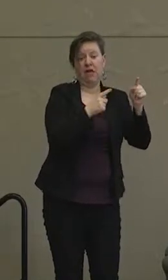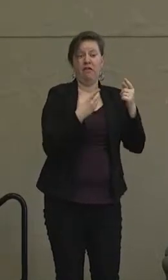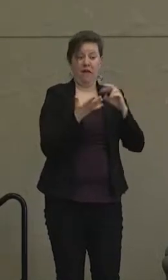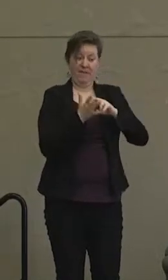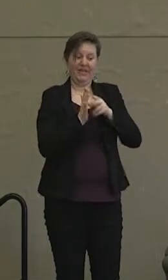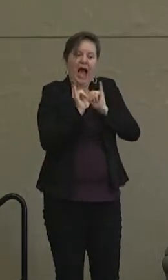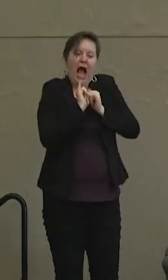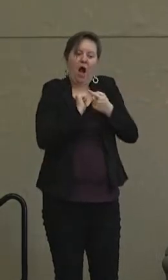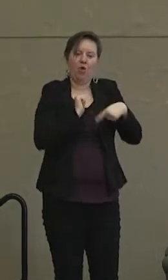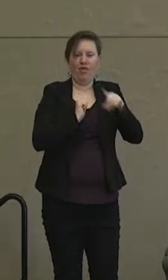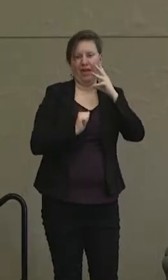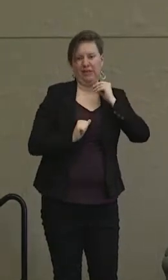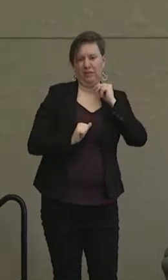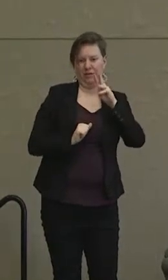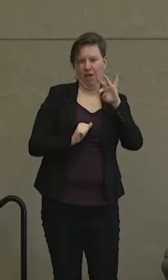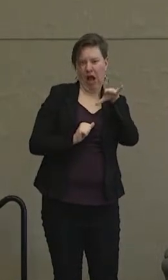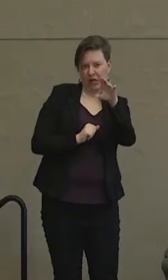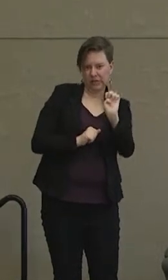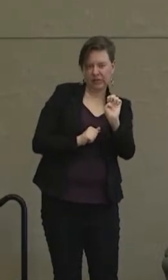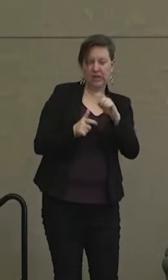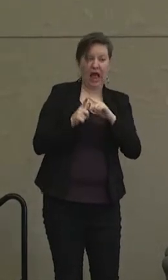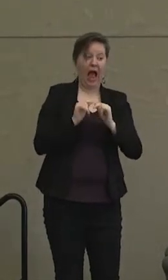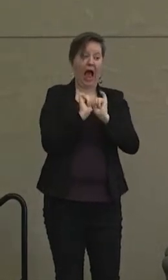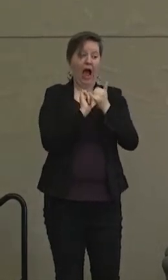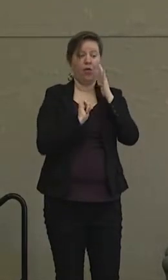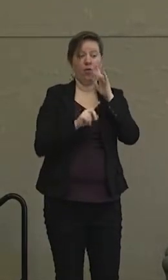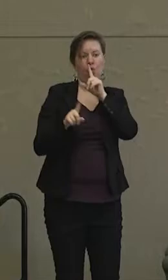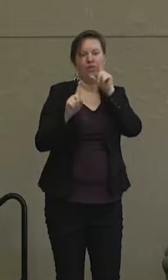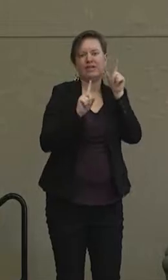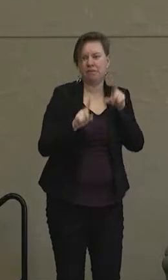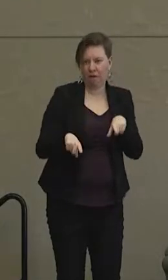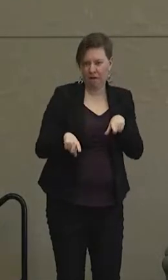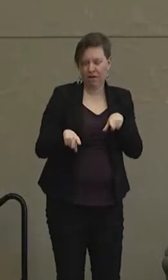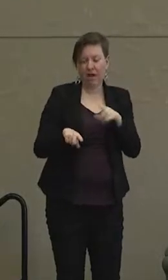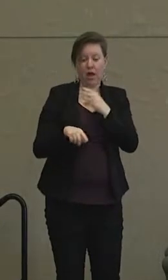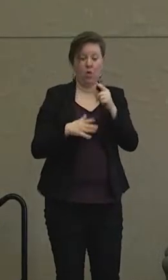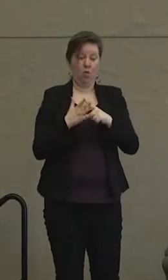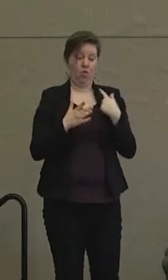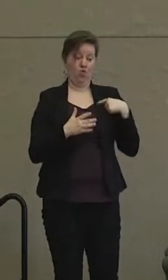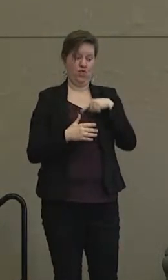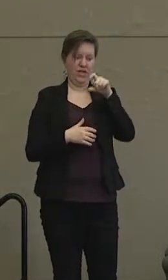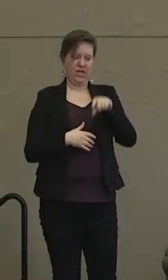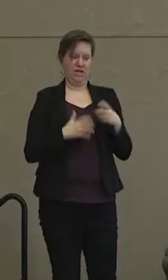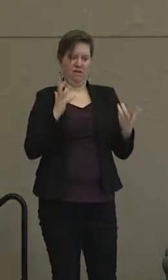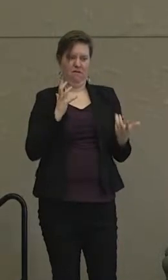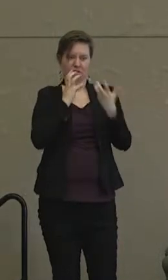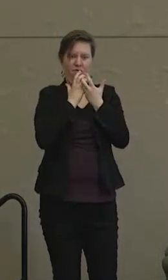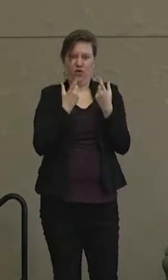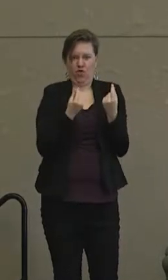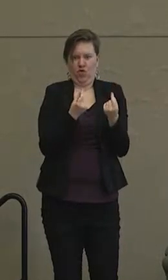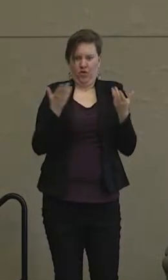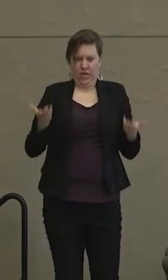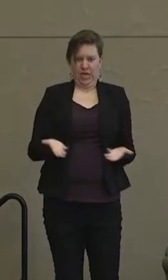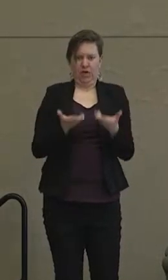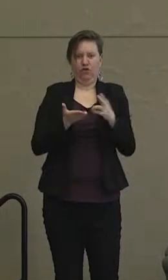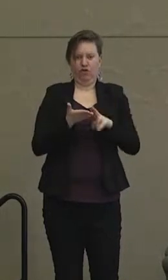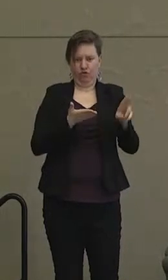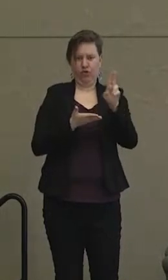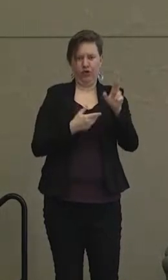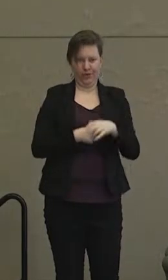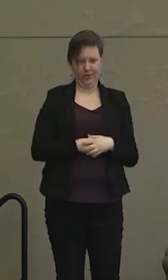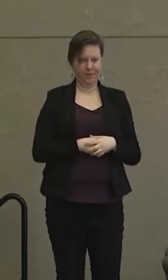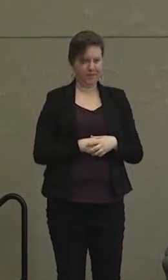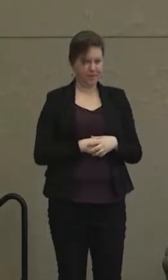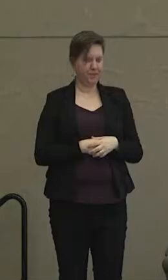how they experience the violence, how they're going to respond to it, and what we need to be able to do here at the university.